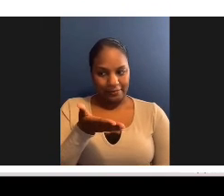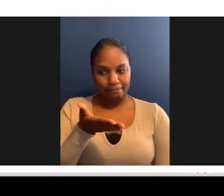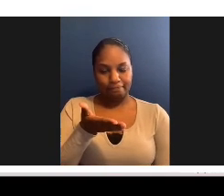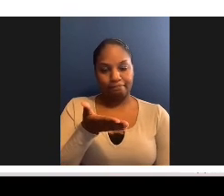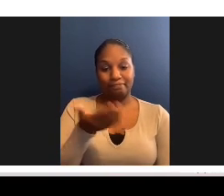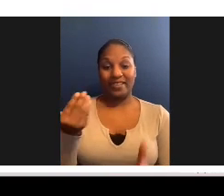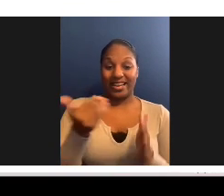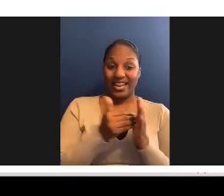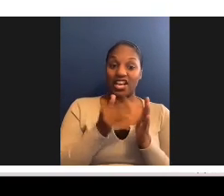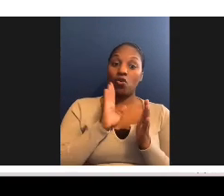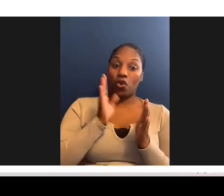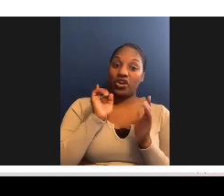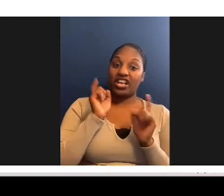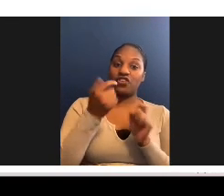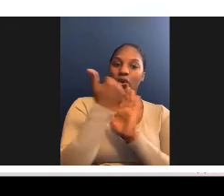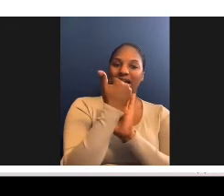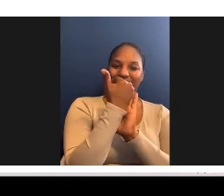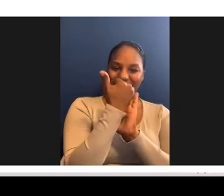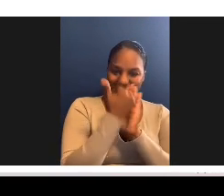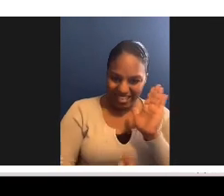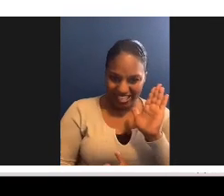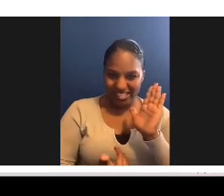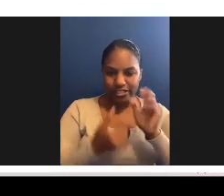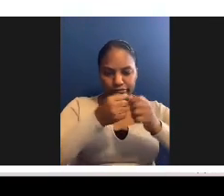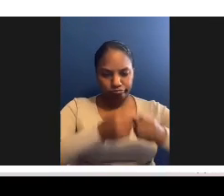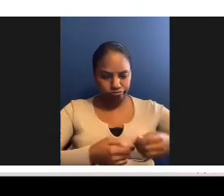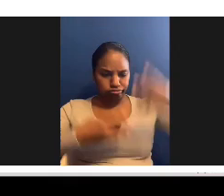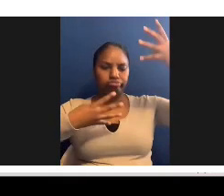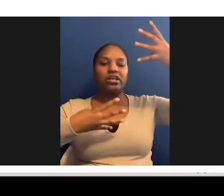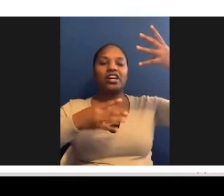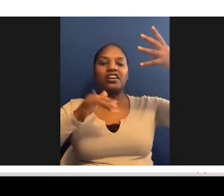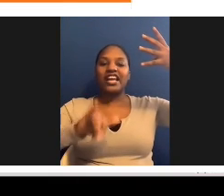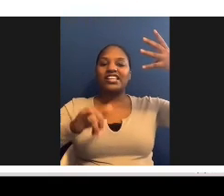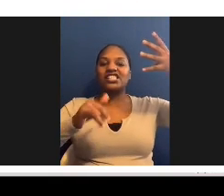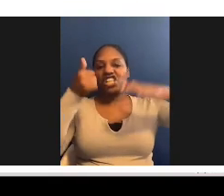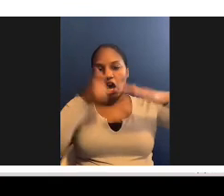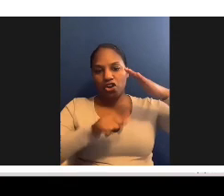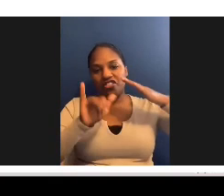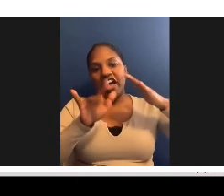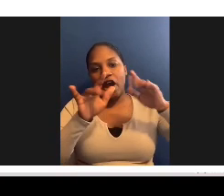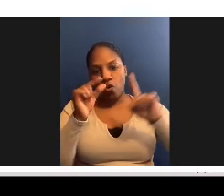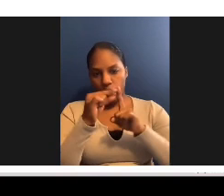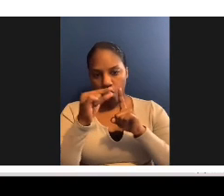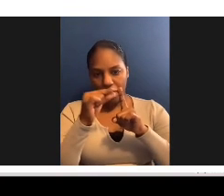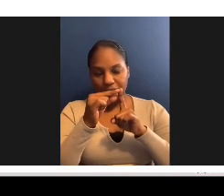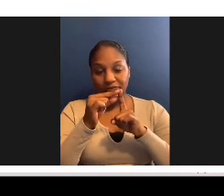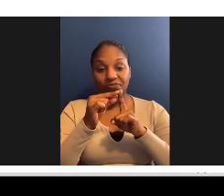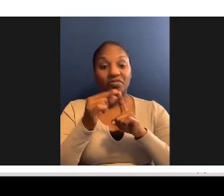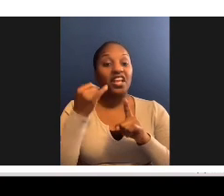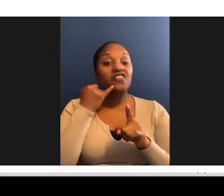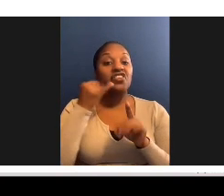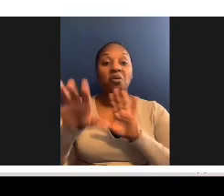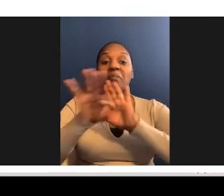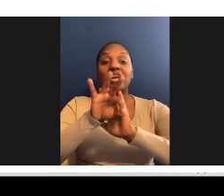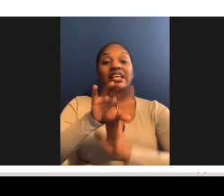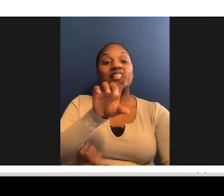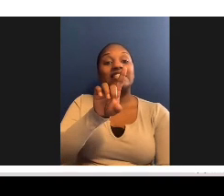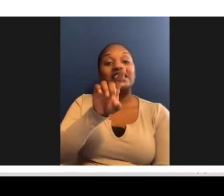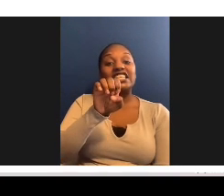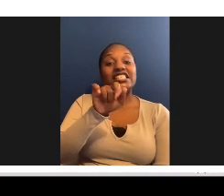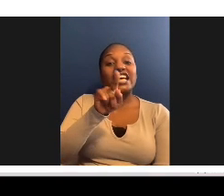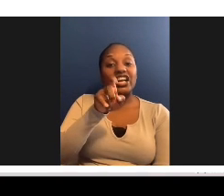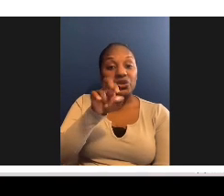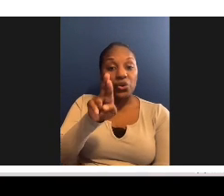Again, it'll give them a list of things that would come under that keyword. If you go under designer, it tells